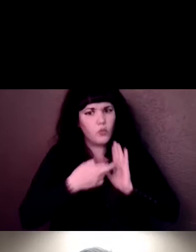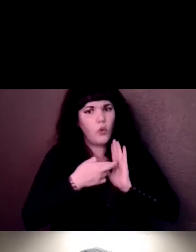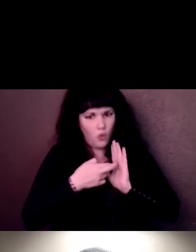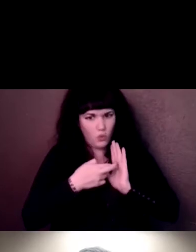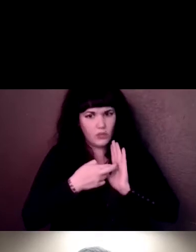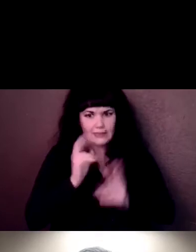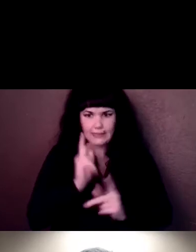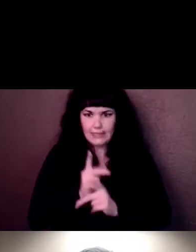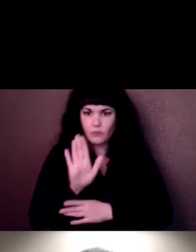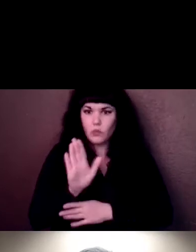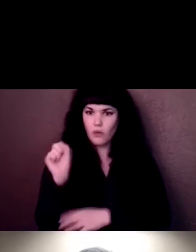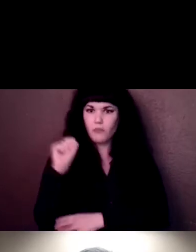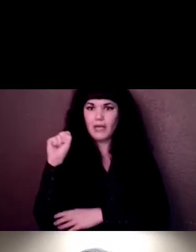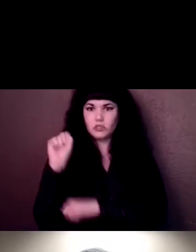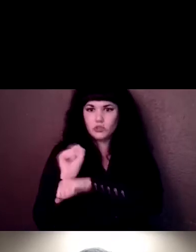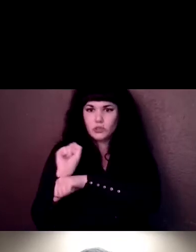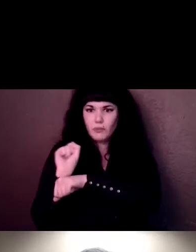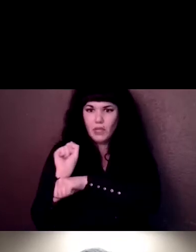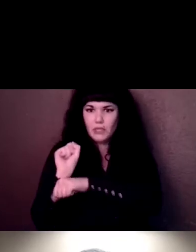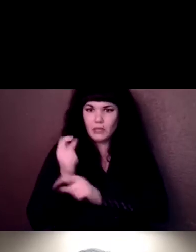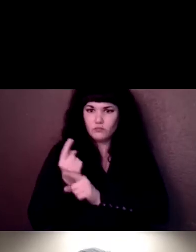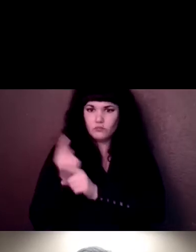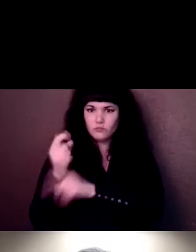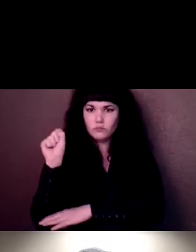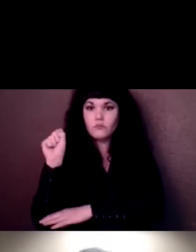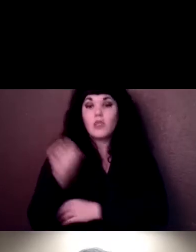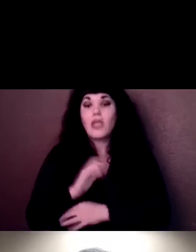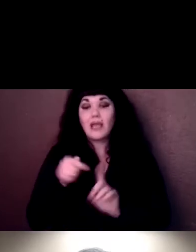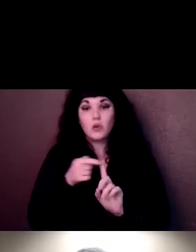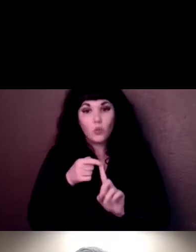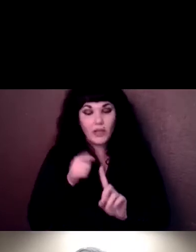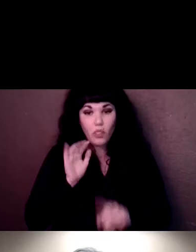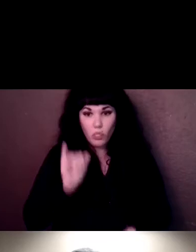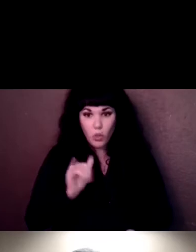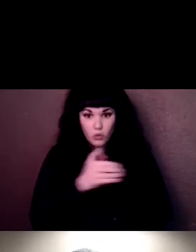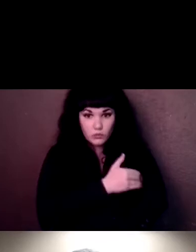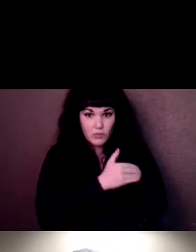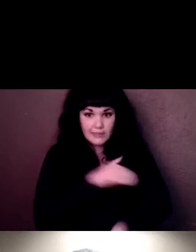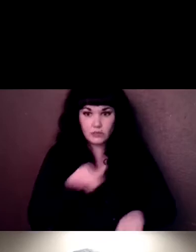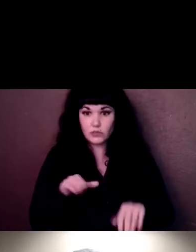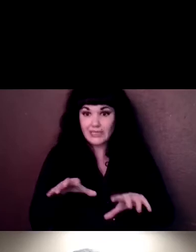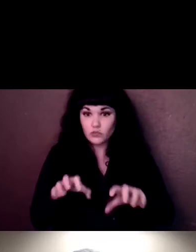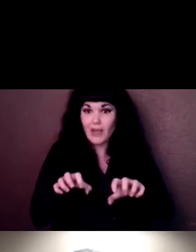posture and stability. And when you contract these muscles,